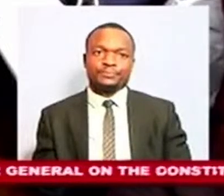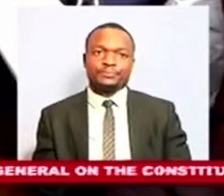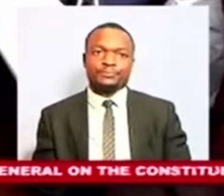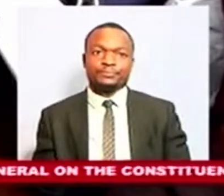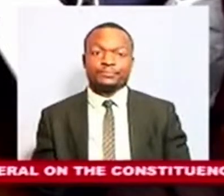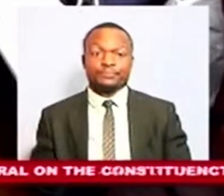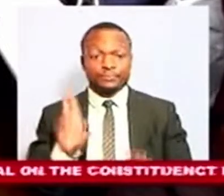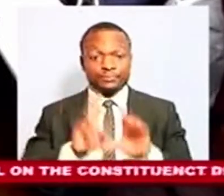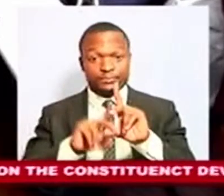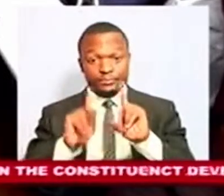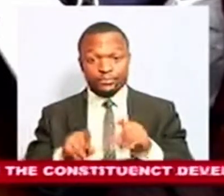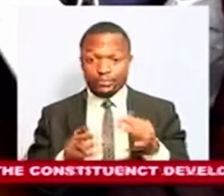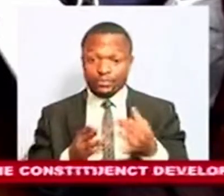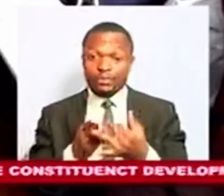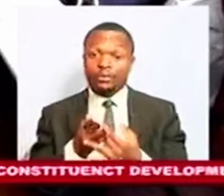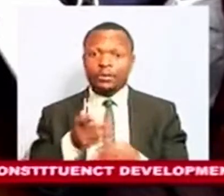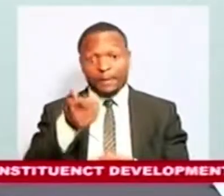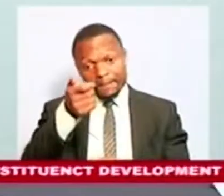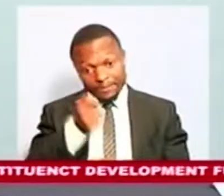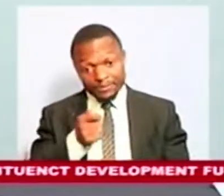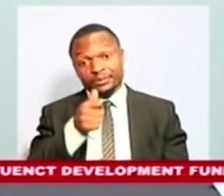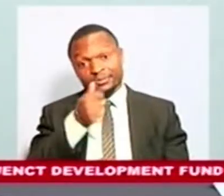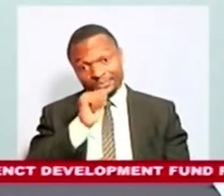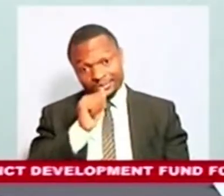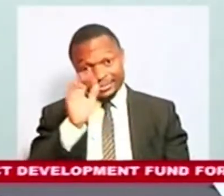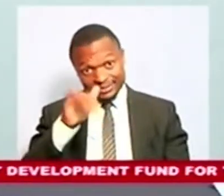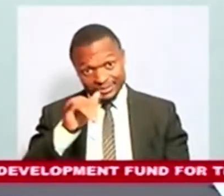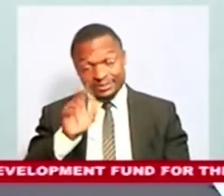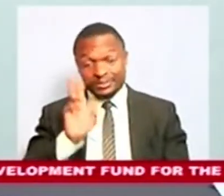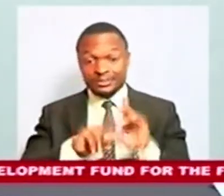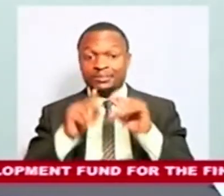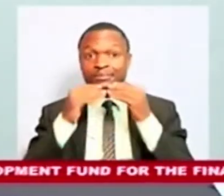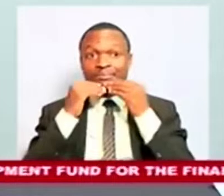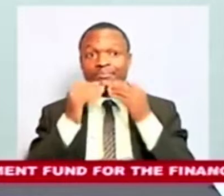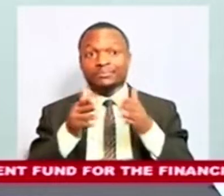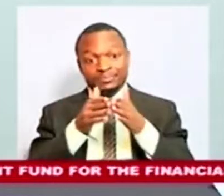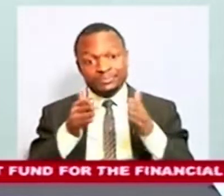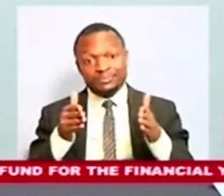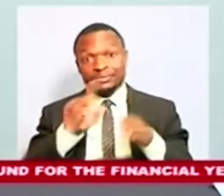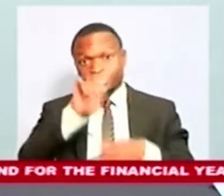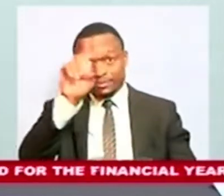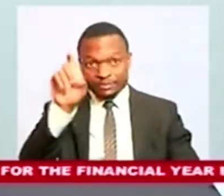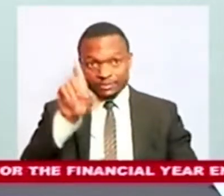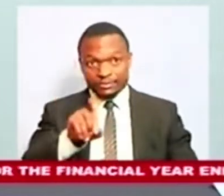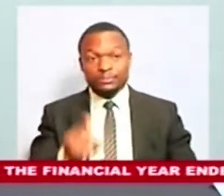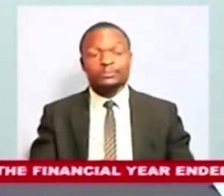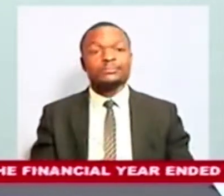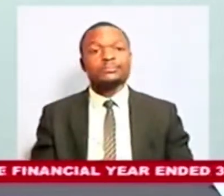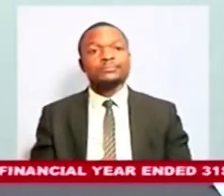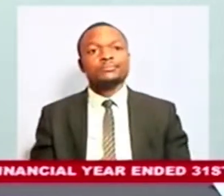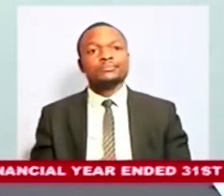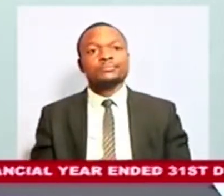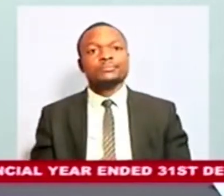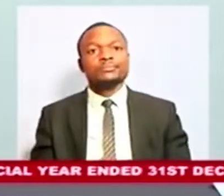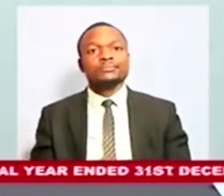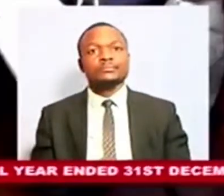Chair, Pull the mic towards. Chair, thank you so much for the question.